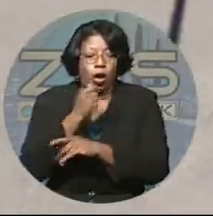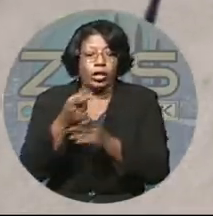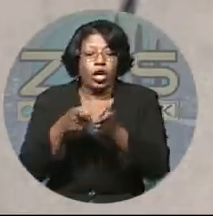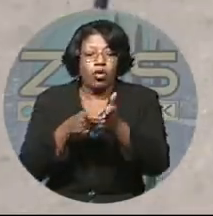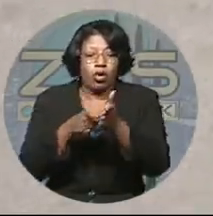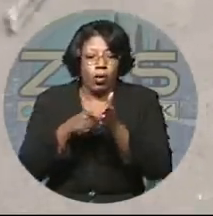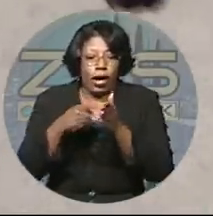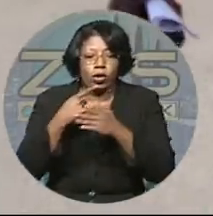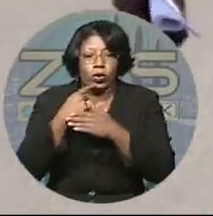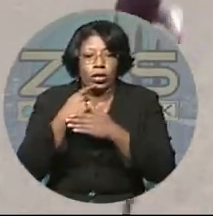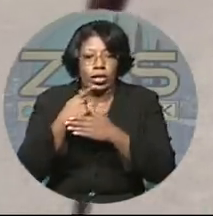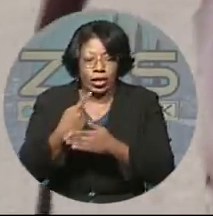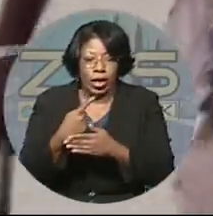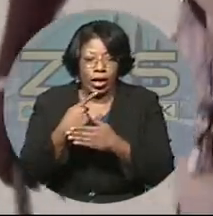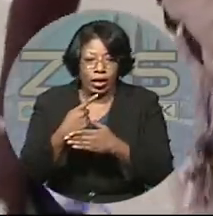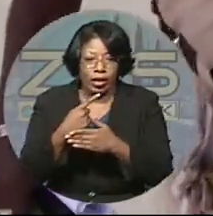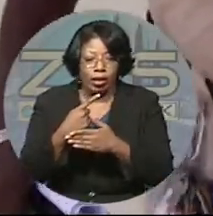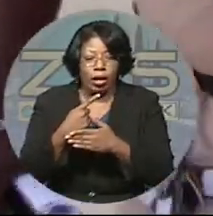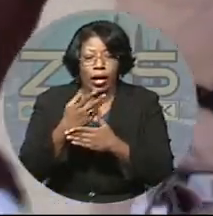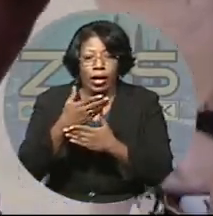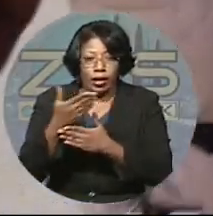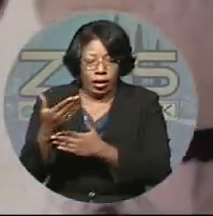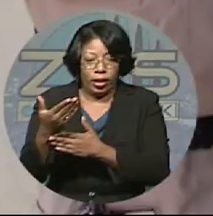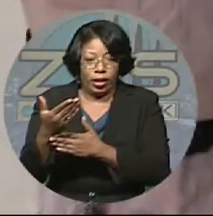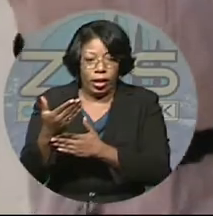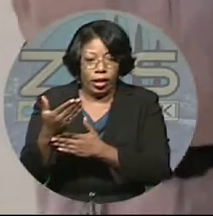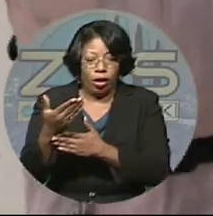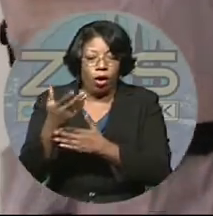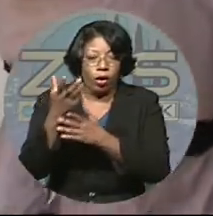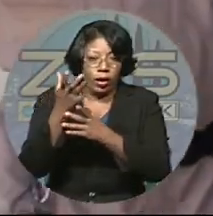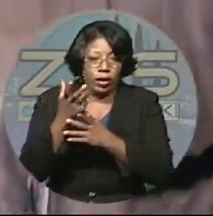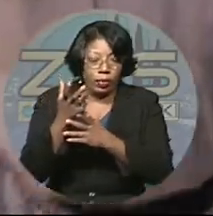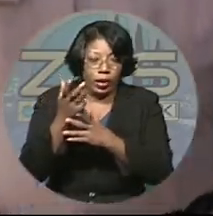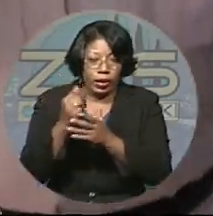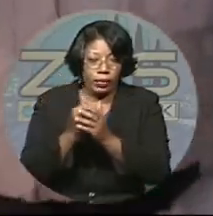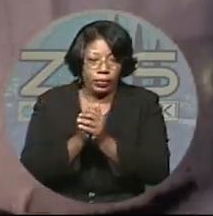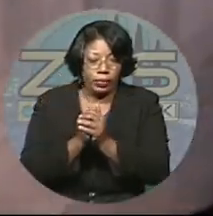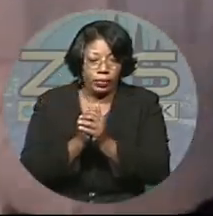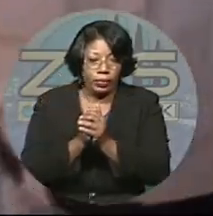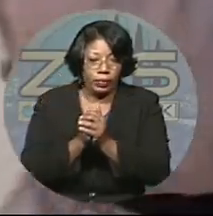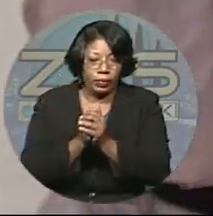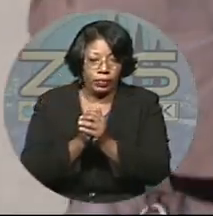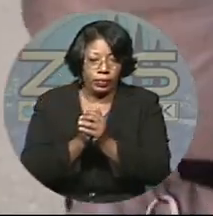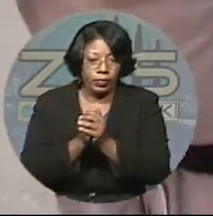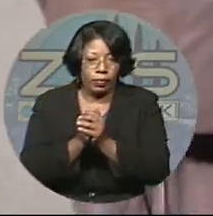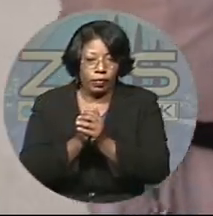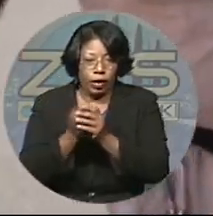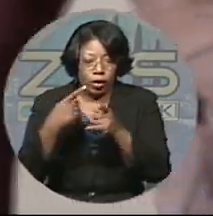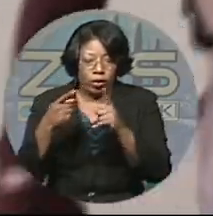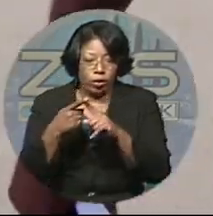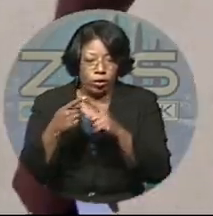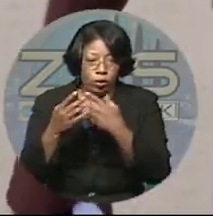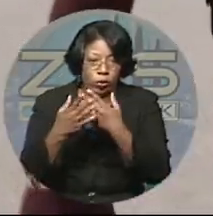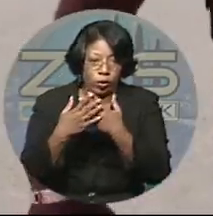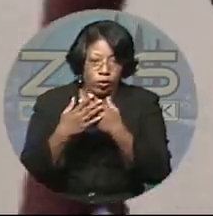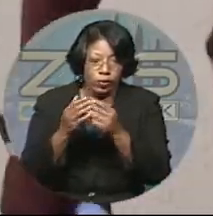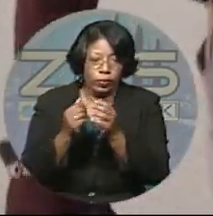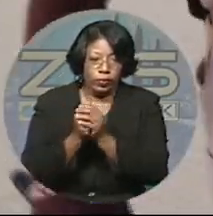was denied, and he was remanded to prison. He returns to court on May 28th for service of voluntary bill of indictment